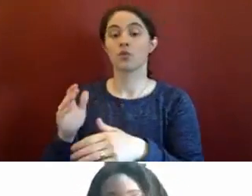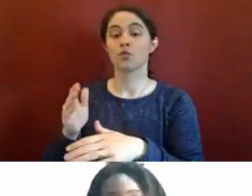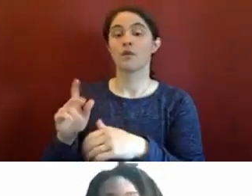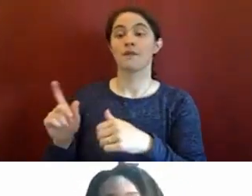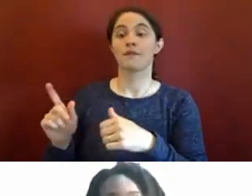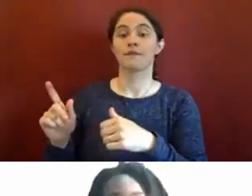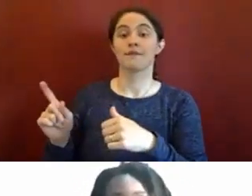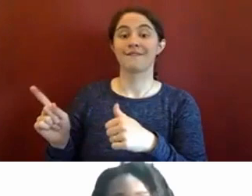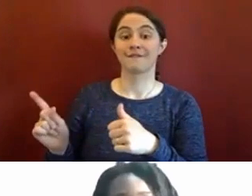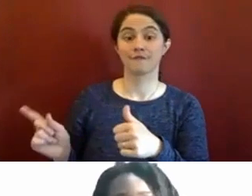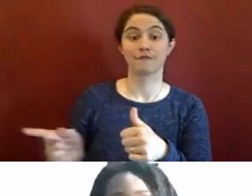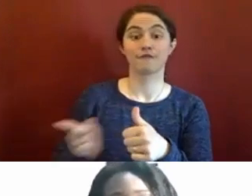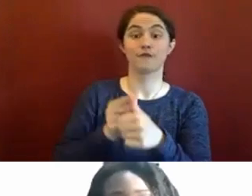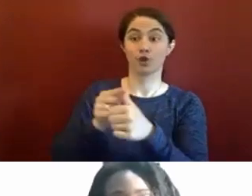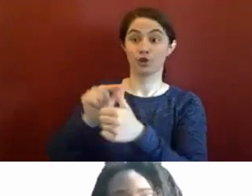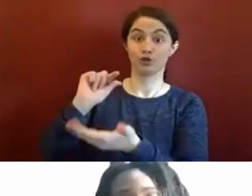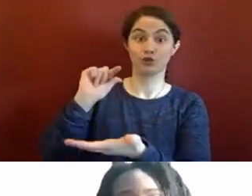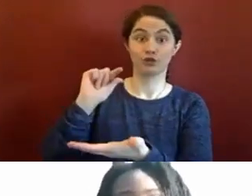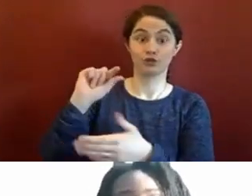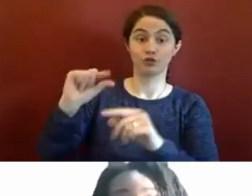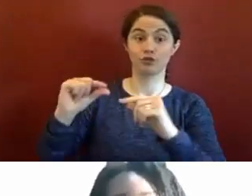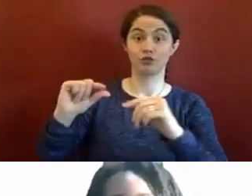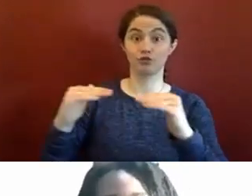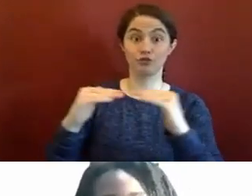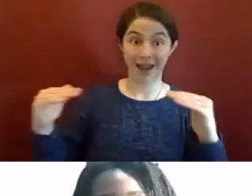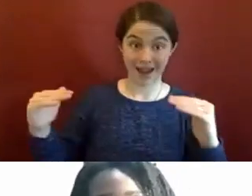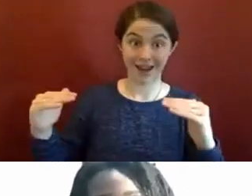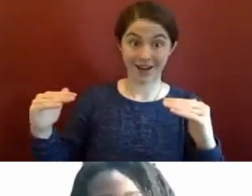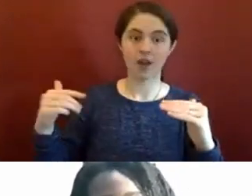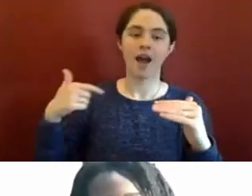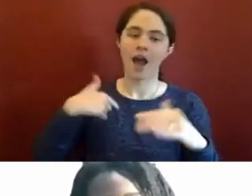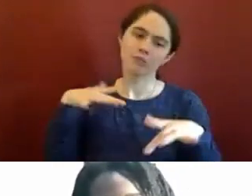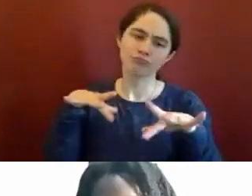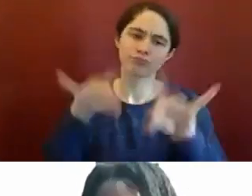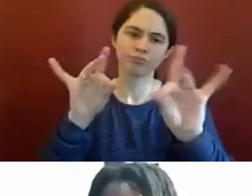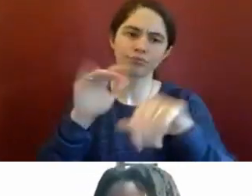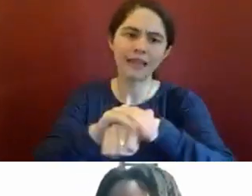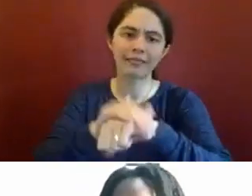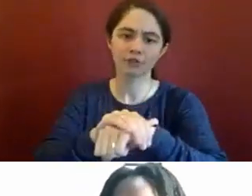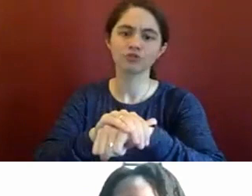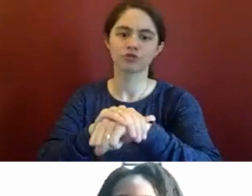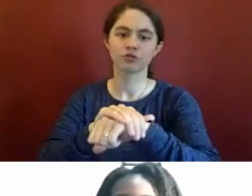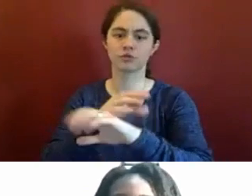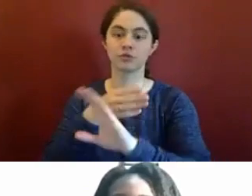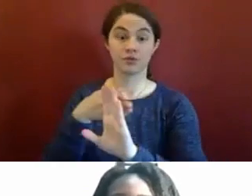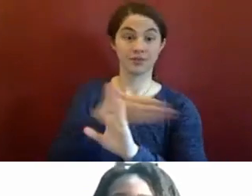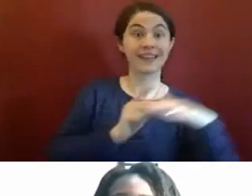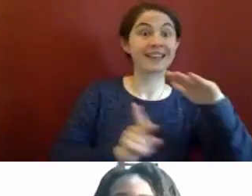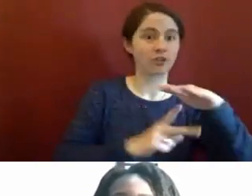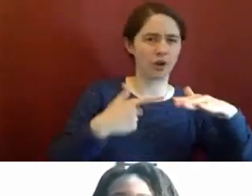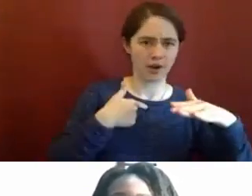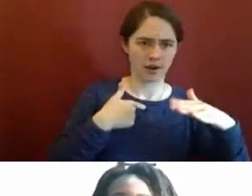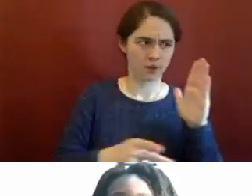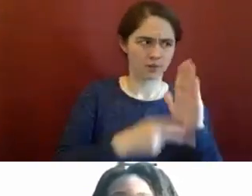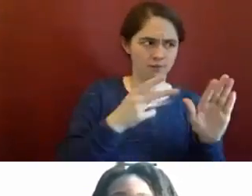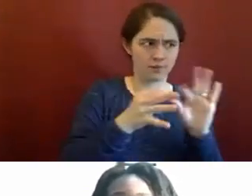any programming for that, but I had a multilingual like pre-K experience. And when I think about